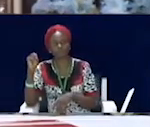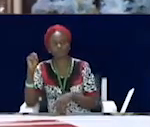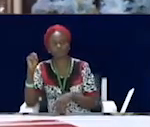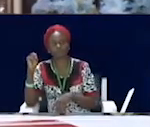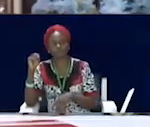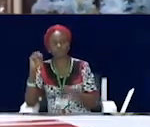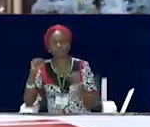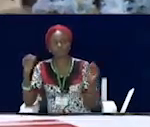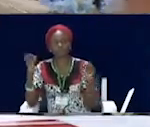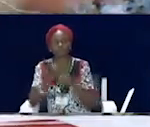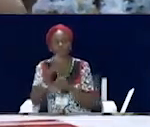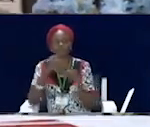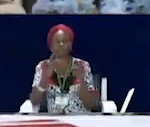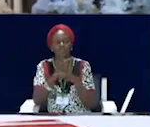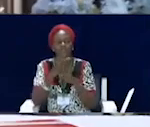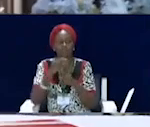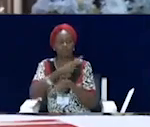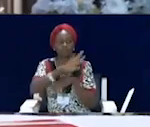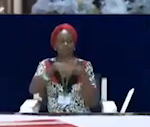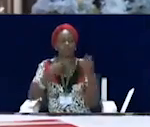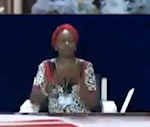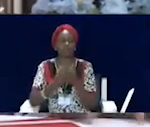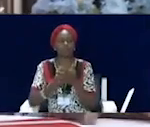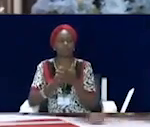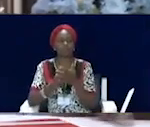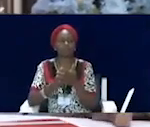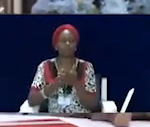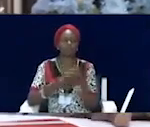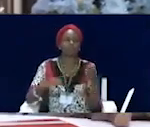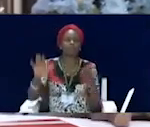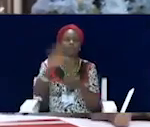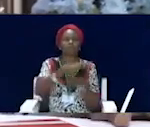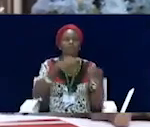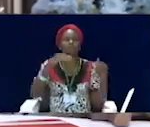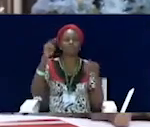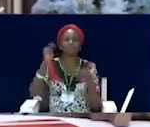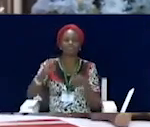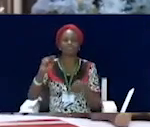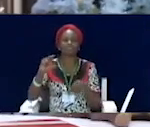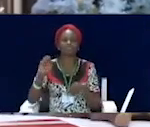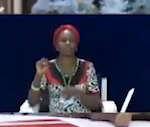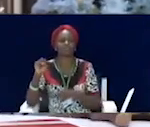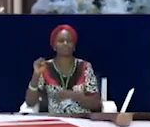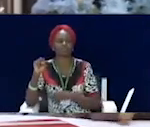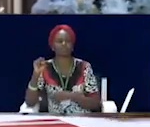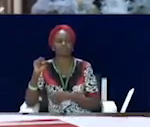can take care of all your needs.